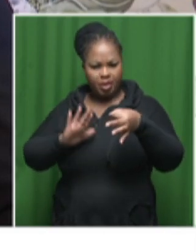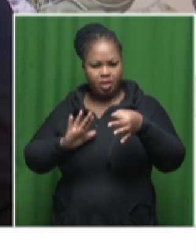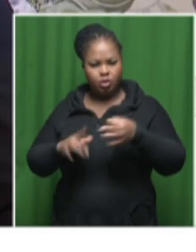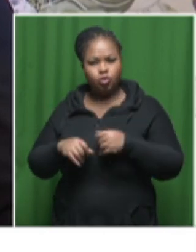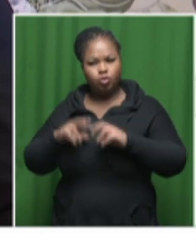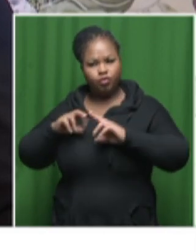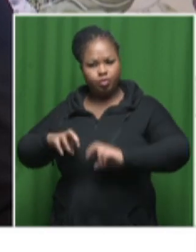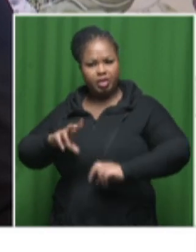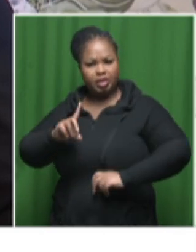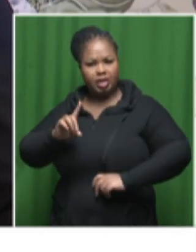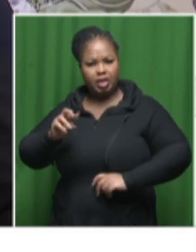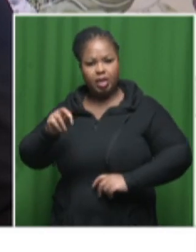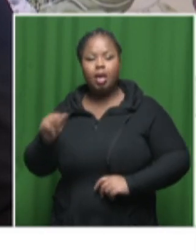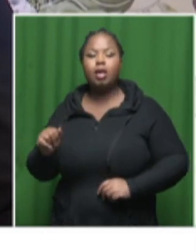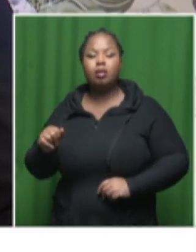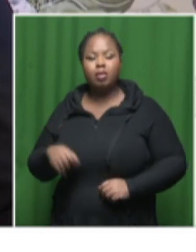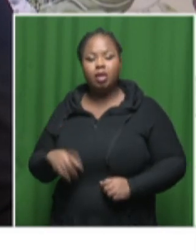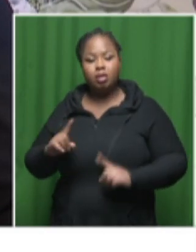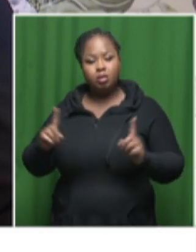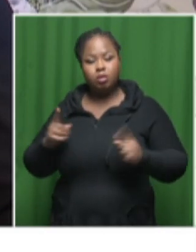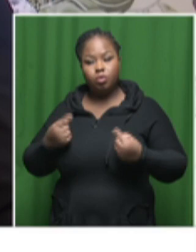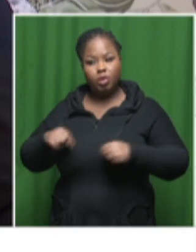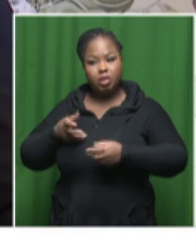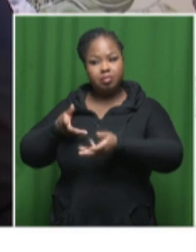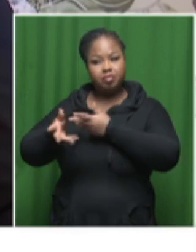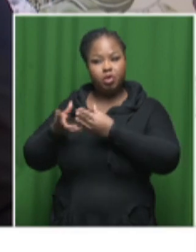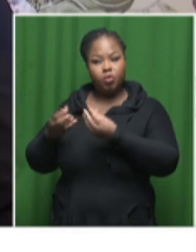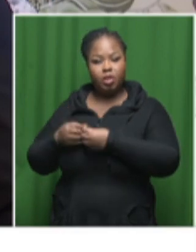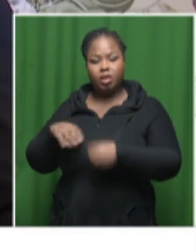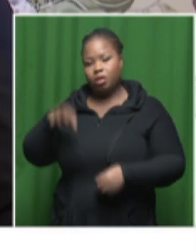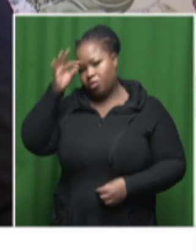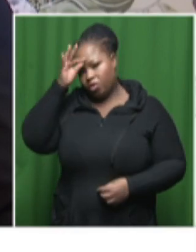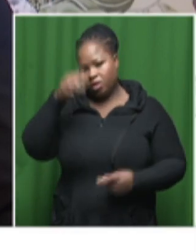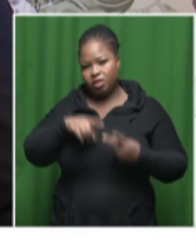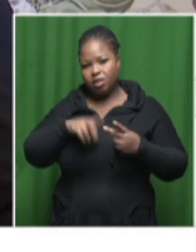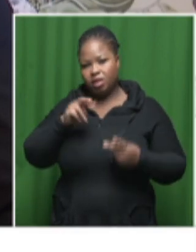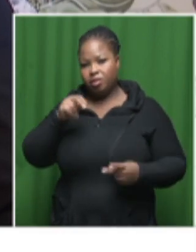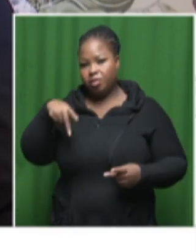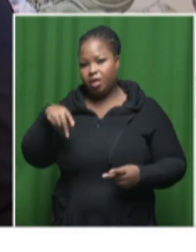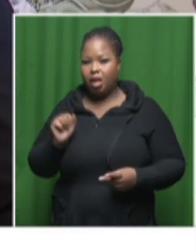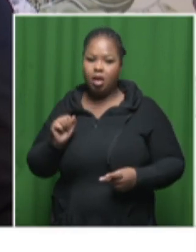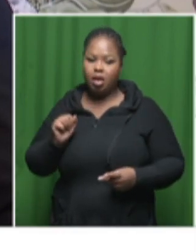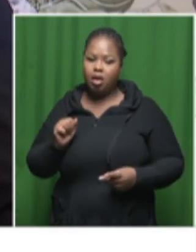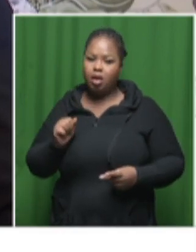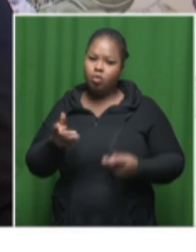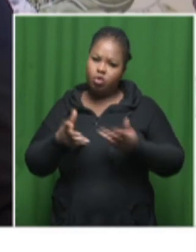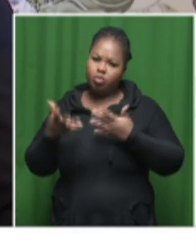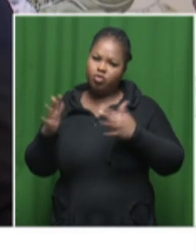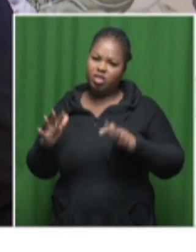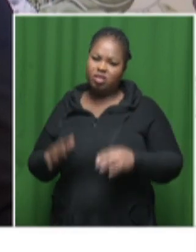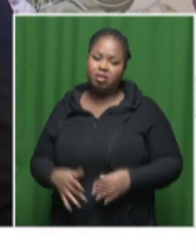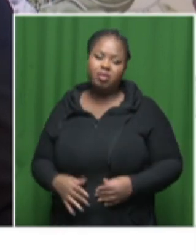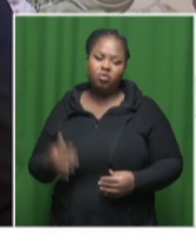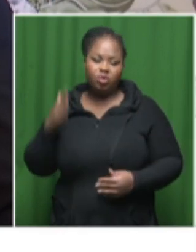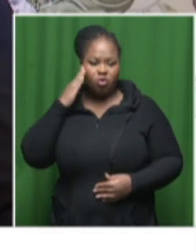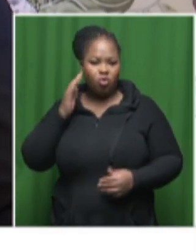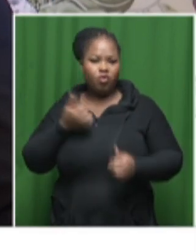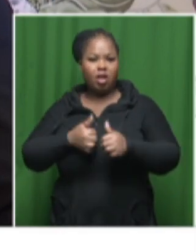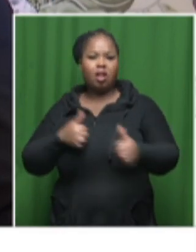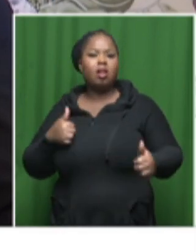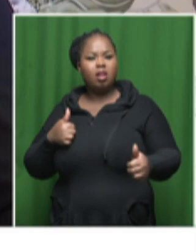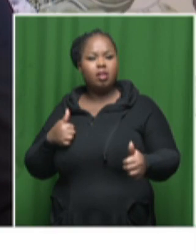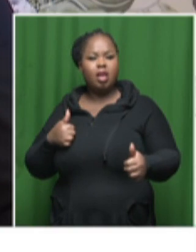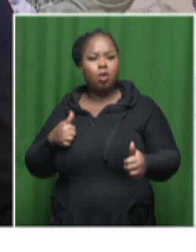our discussions with the police and even with some of the NPA across the country, the backlog clearing is